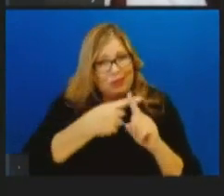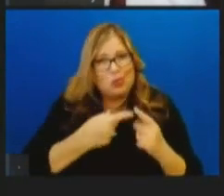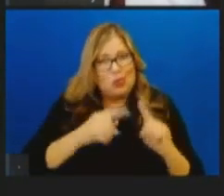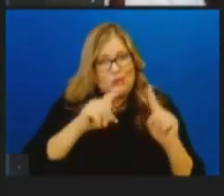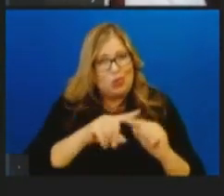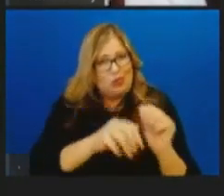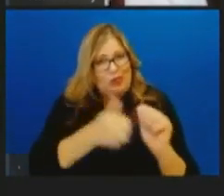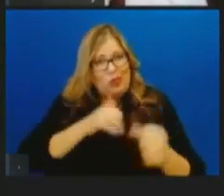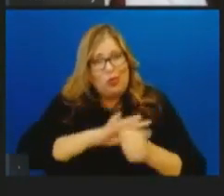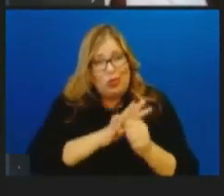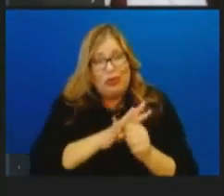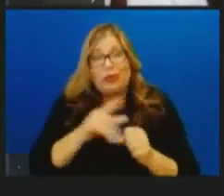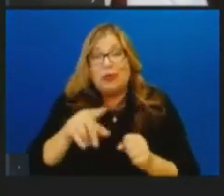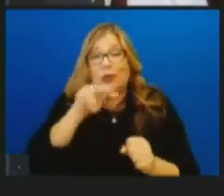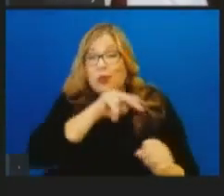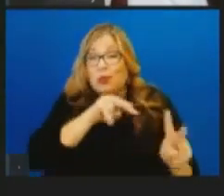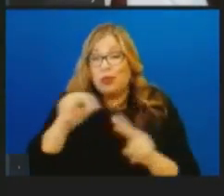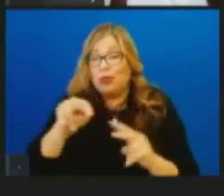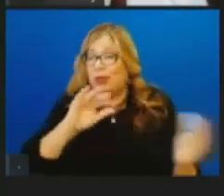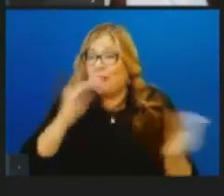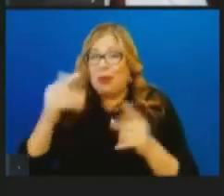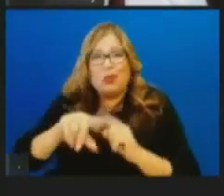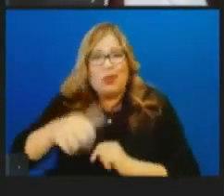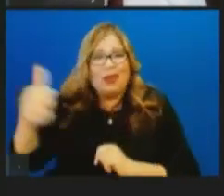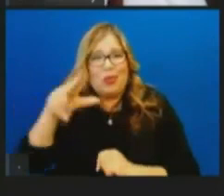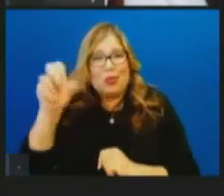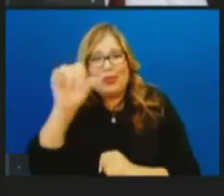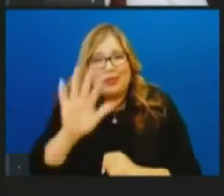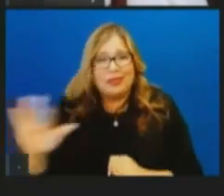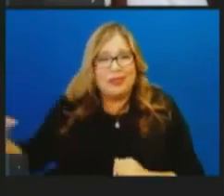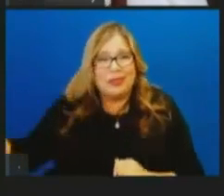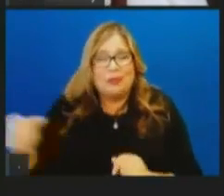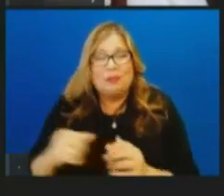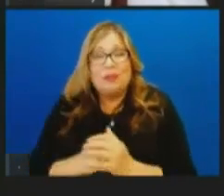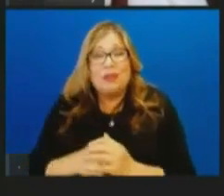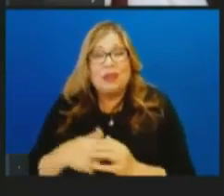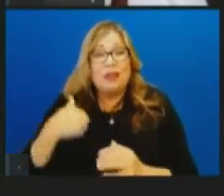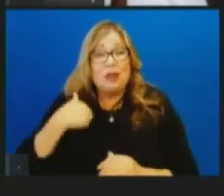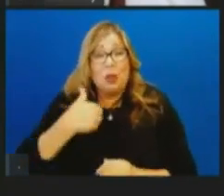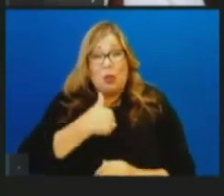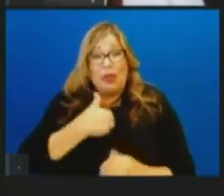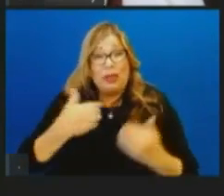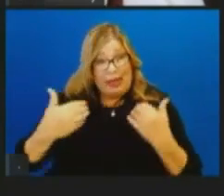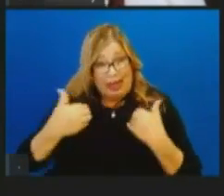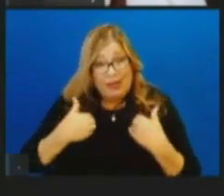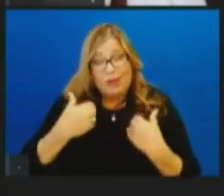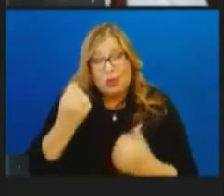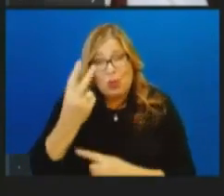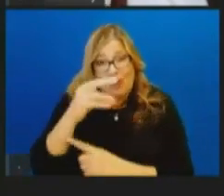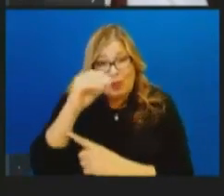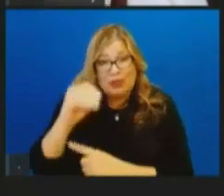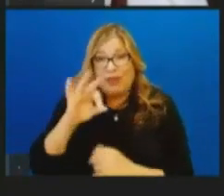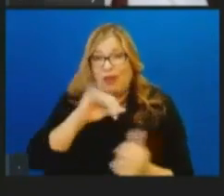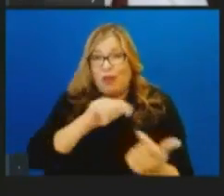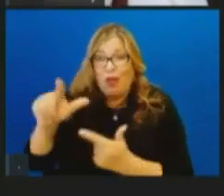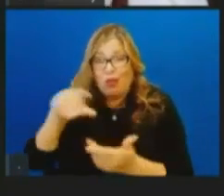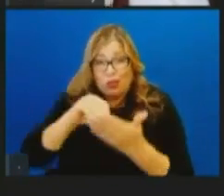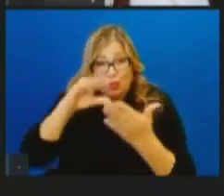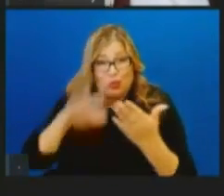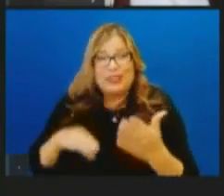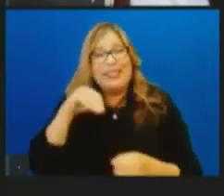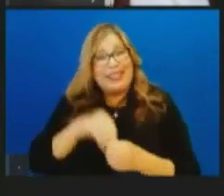here in California schools, and we have experienced less than 1% of school closures this year. You can